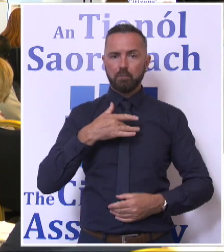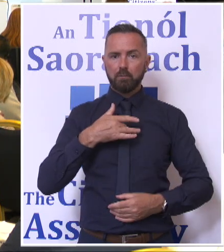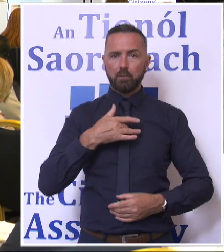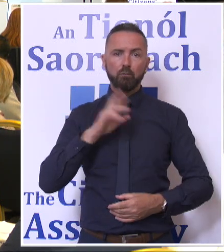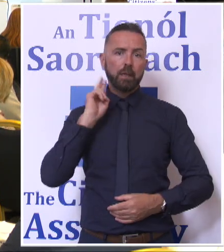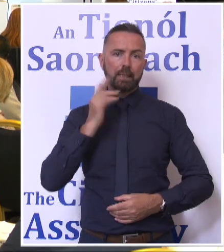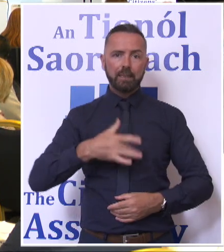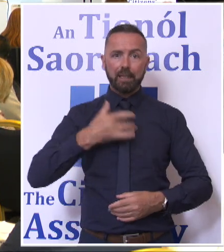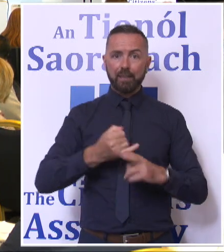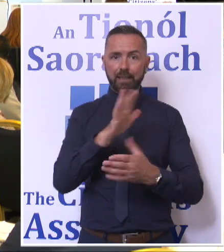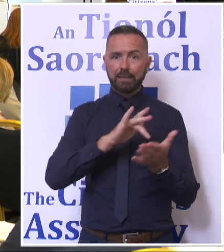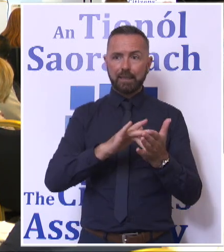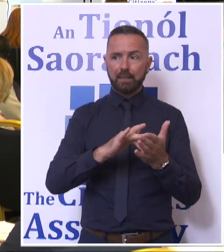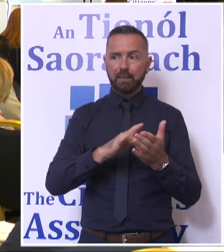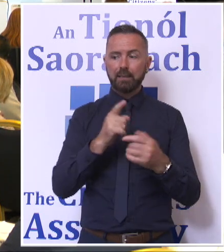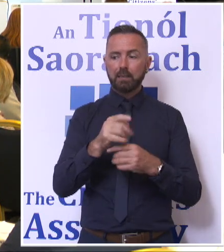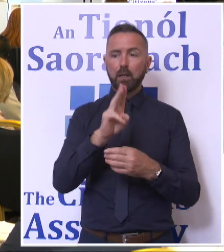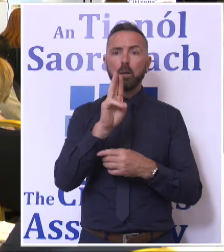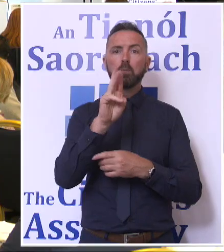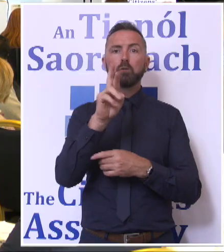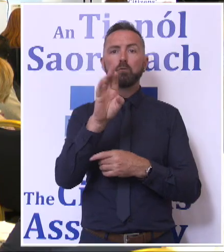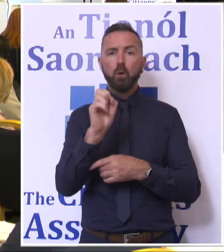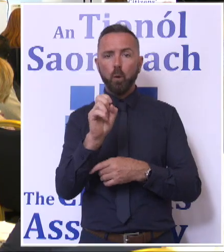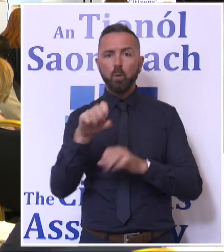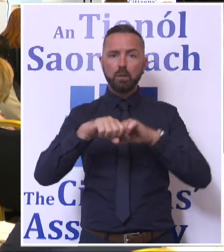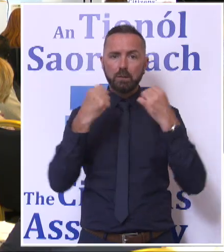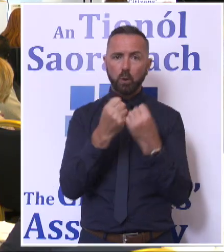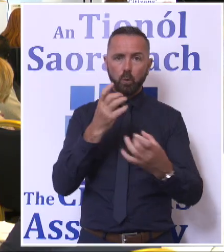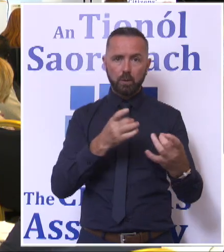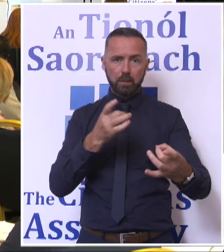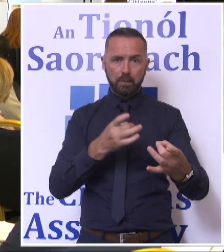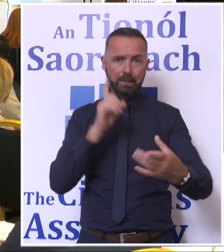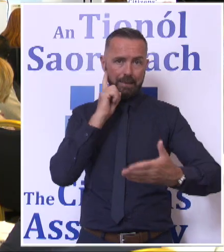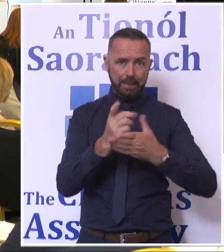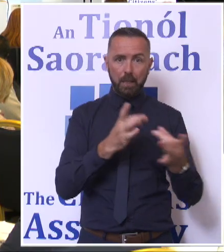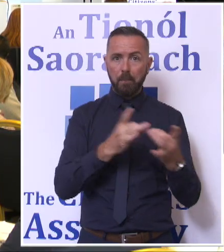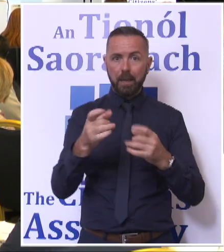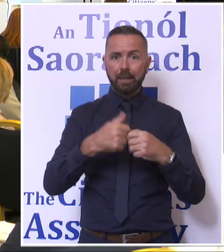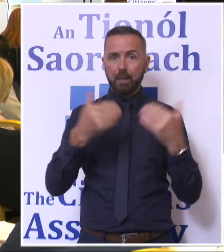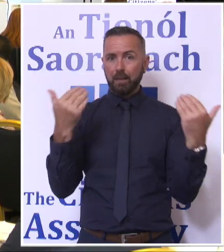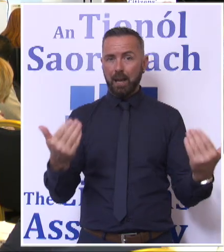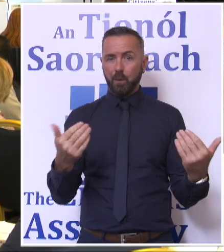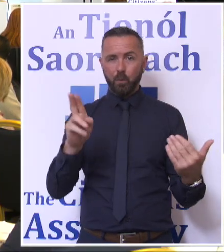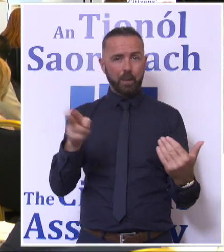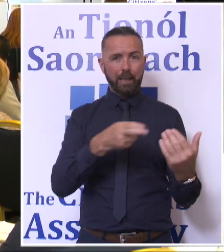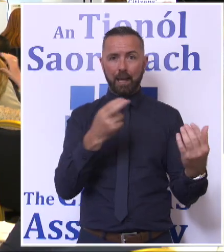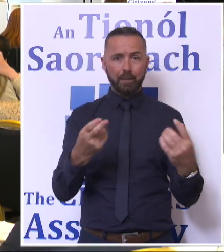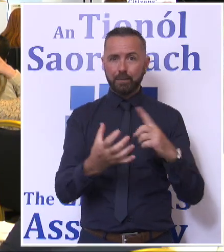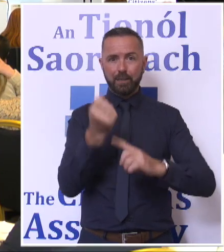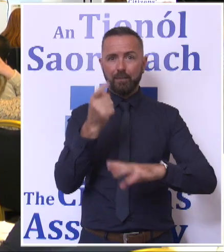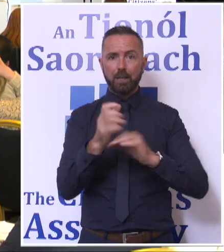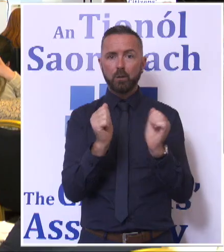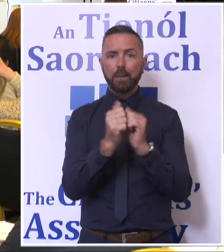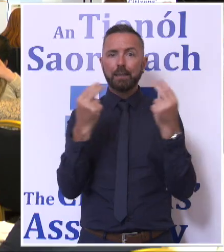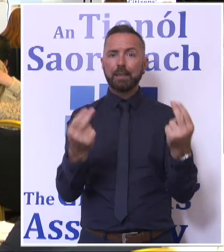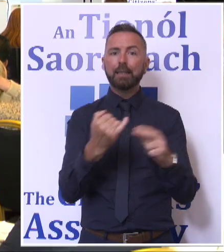autonomous, proactive, pro-social decision-making that we currently cannot realise to meet a significant need in